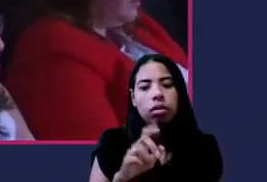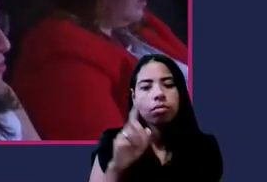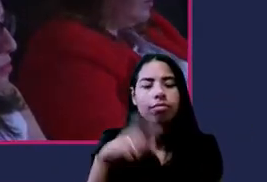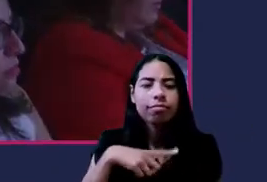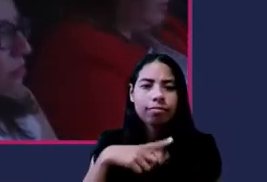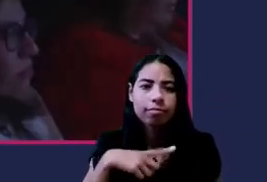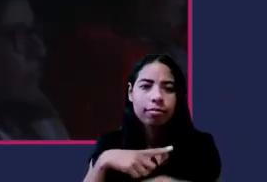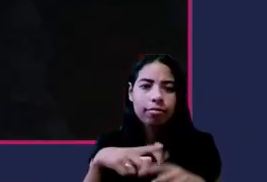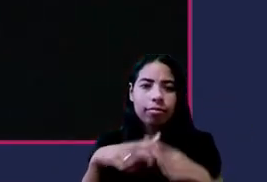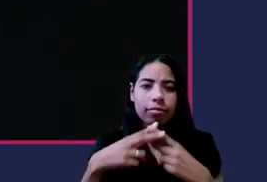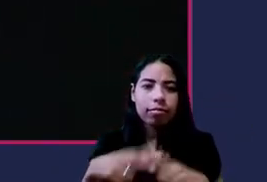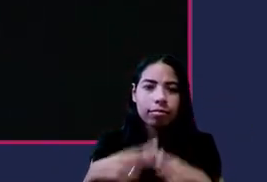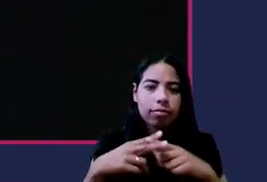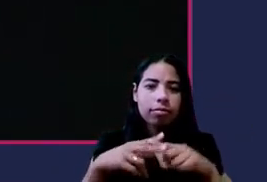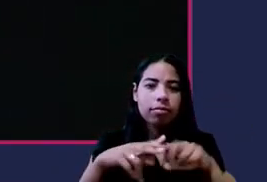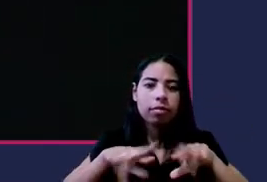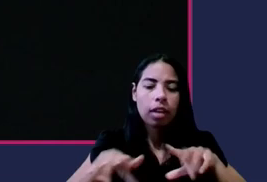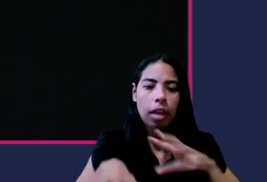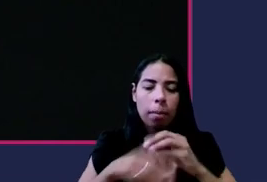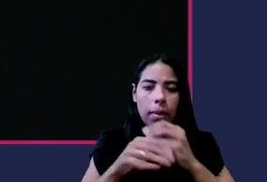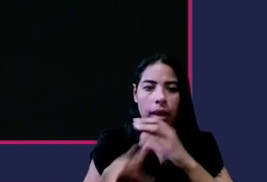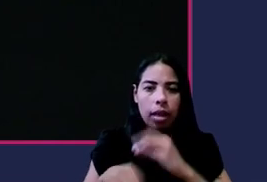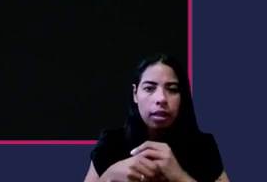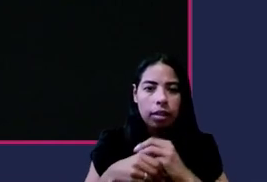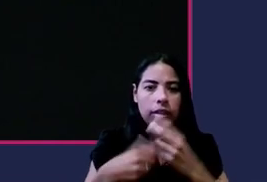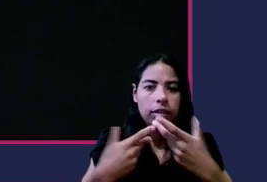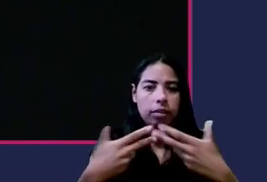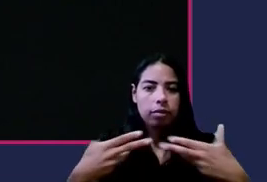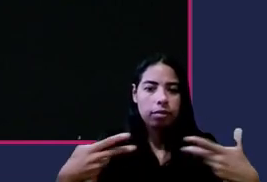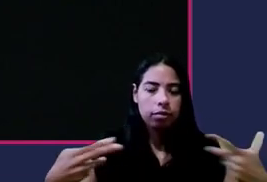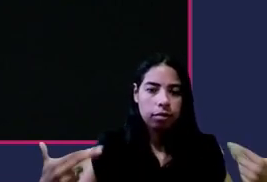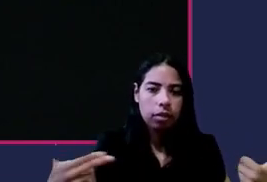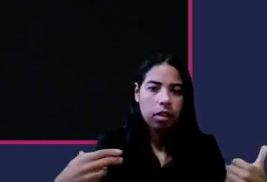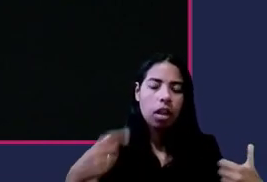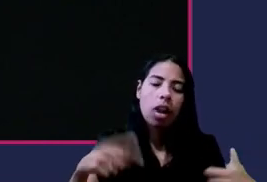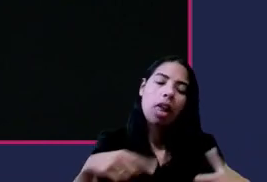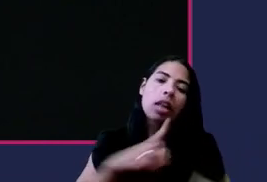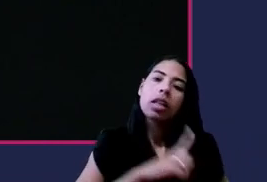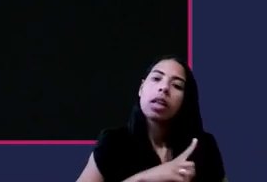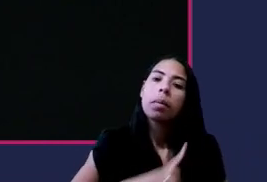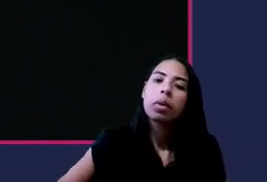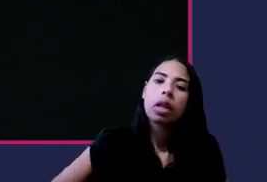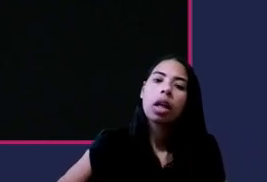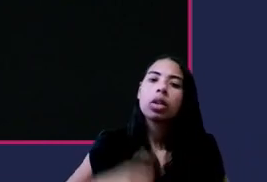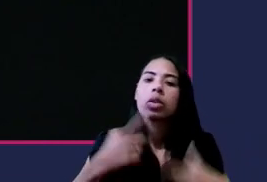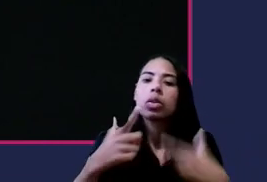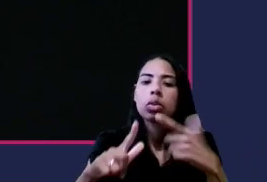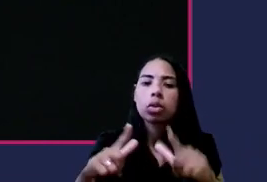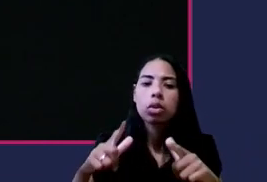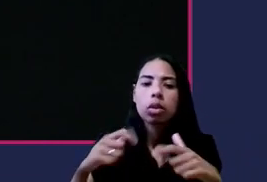mayors to do that, like we have in other states, because with amendments